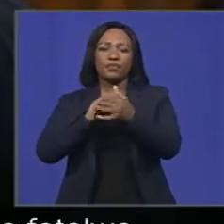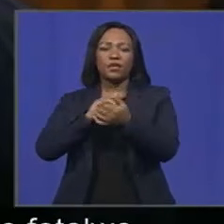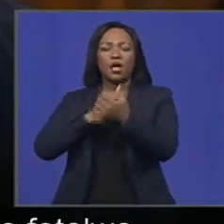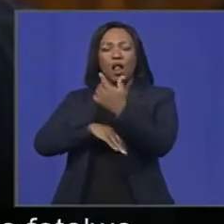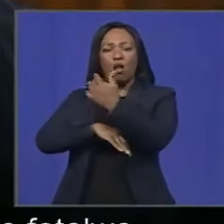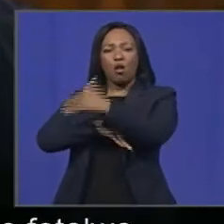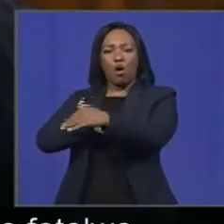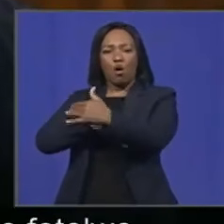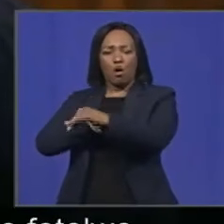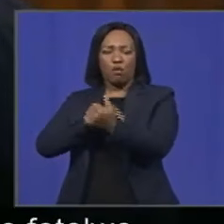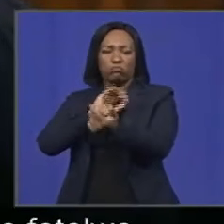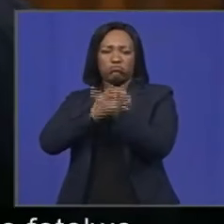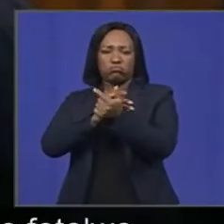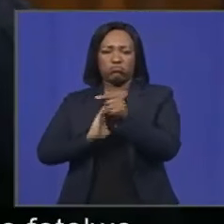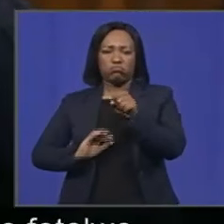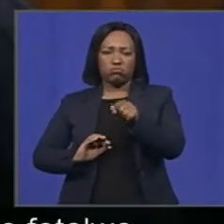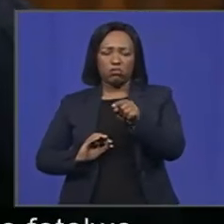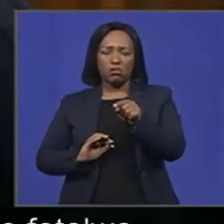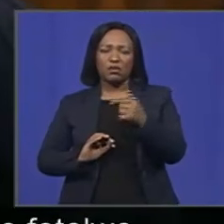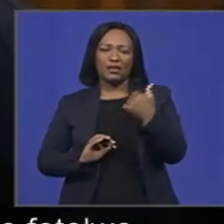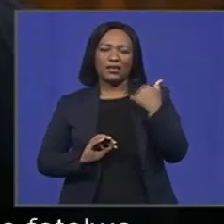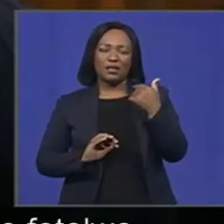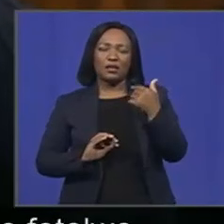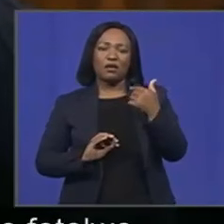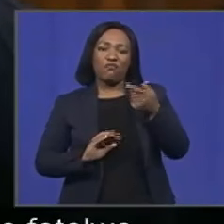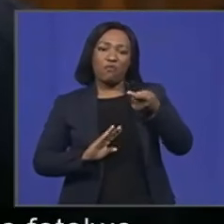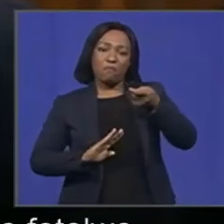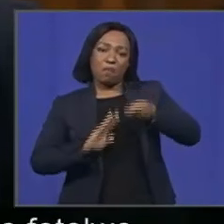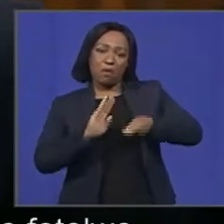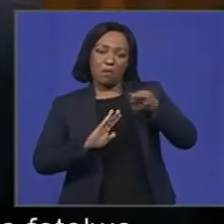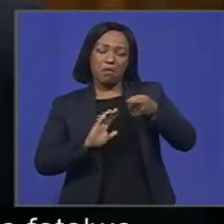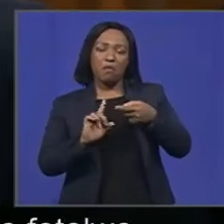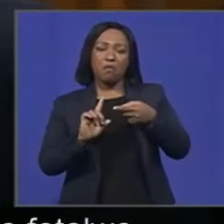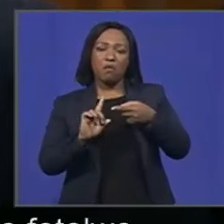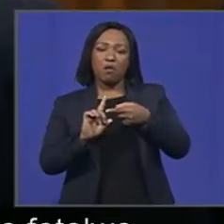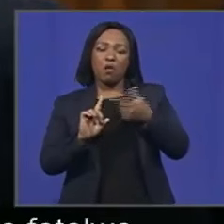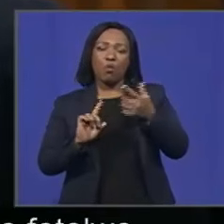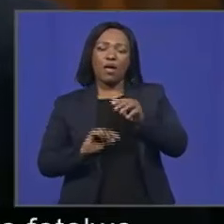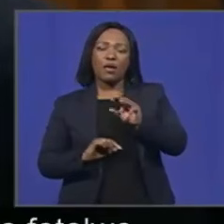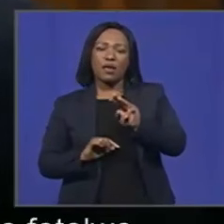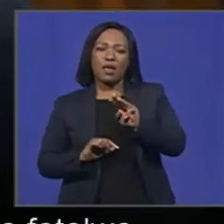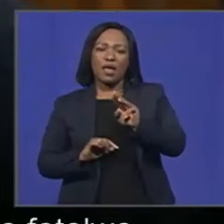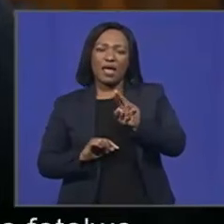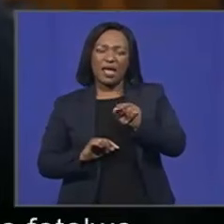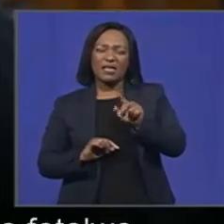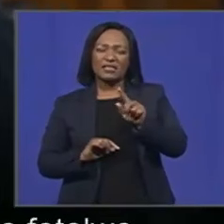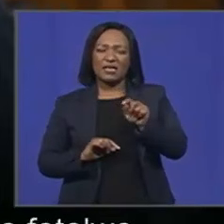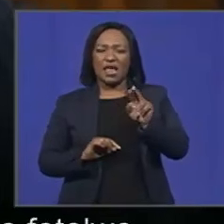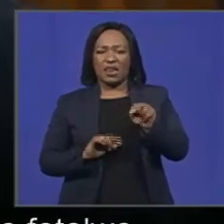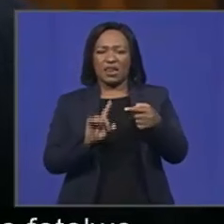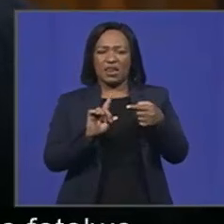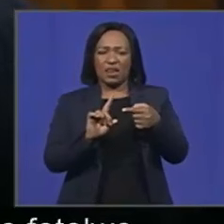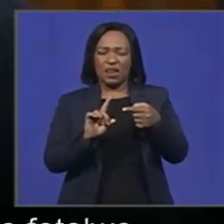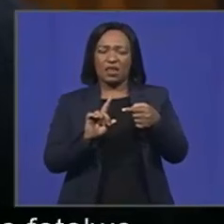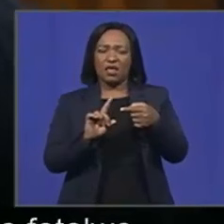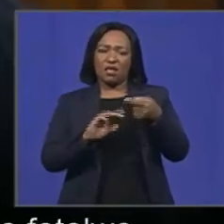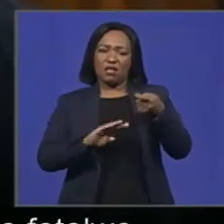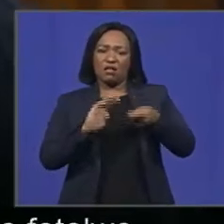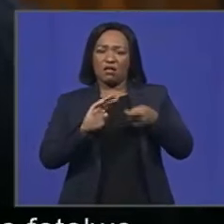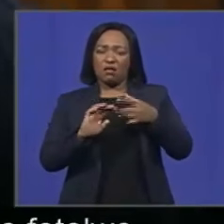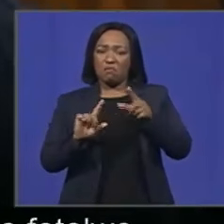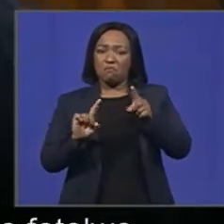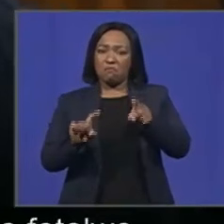on Justice Unterhalter's judgment in MTN, the first question is it reconcilable and